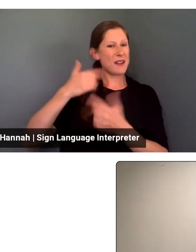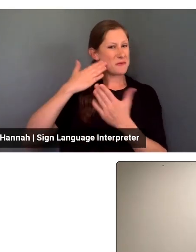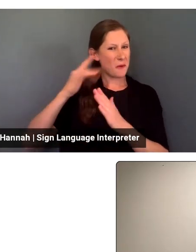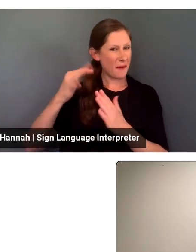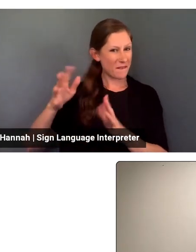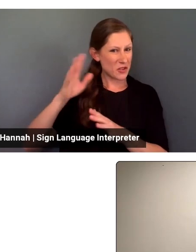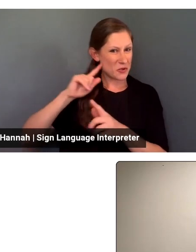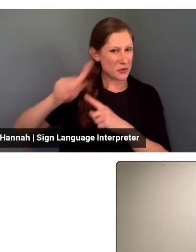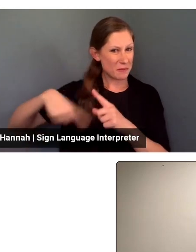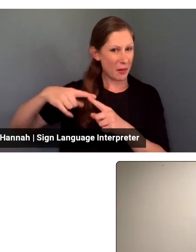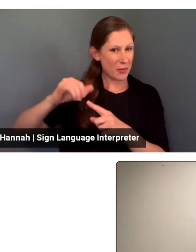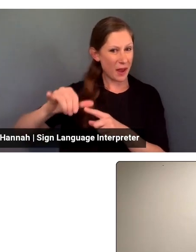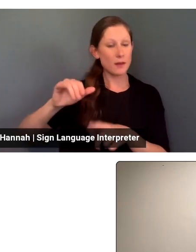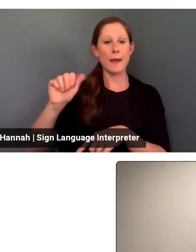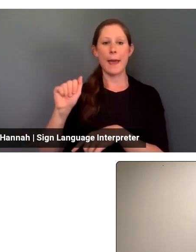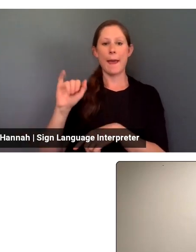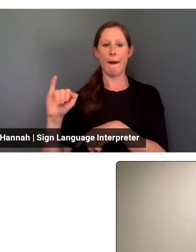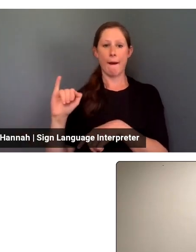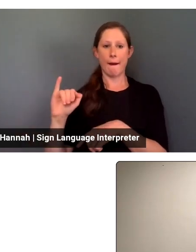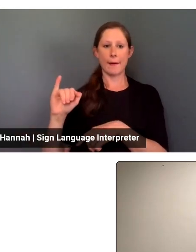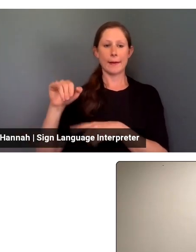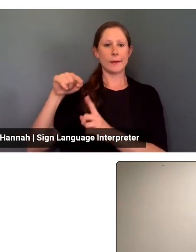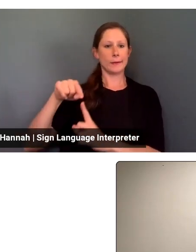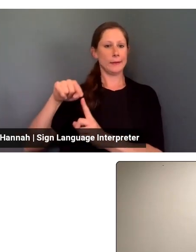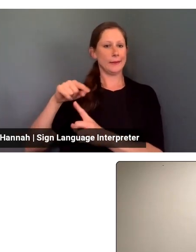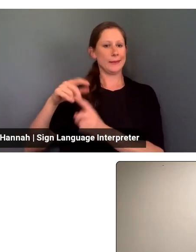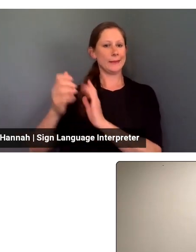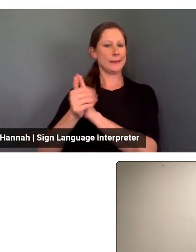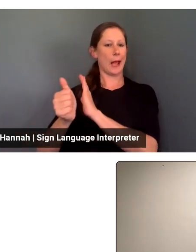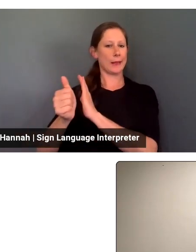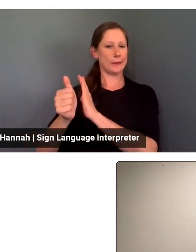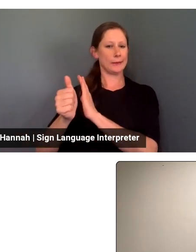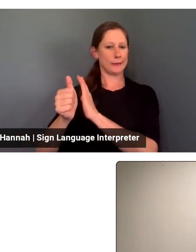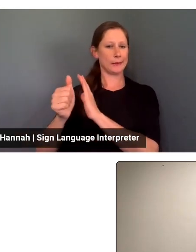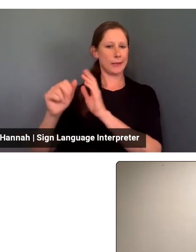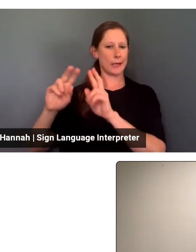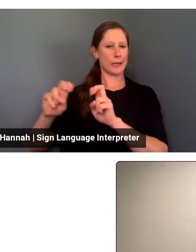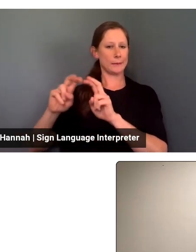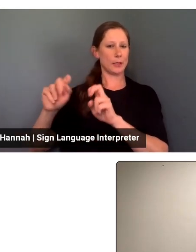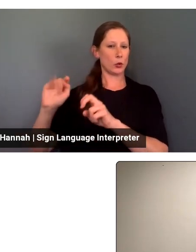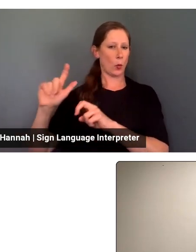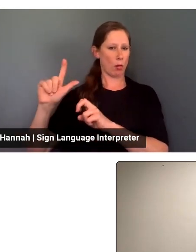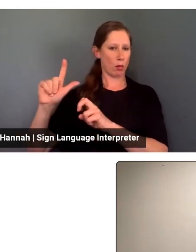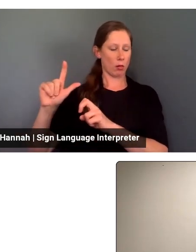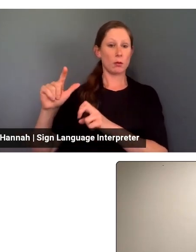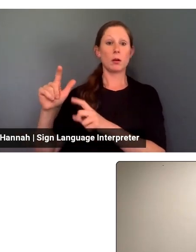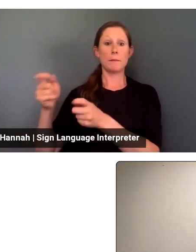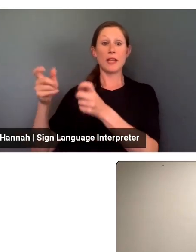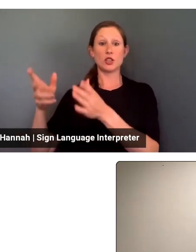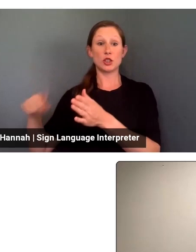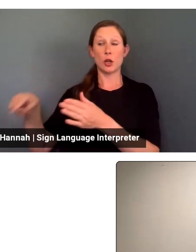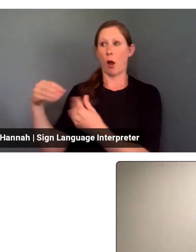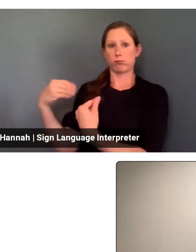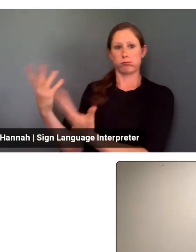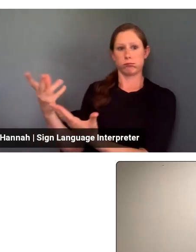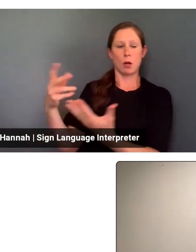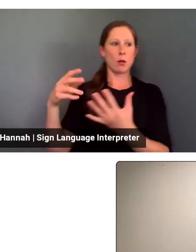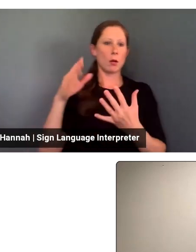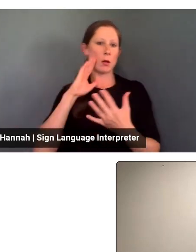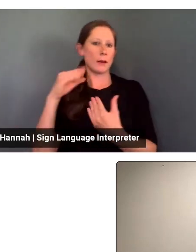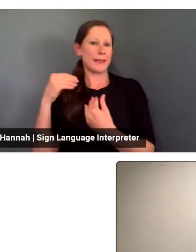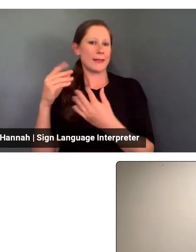AI-driven talent assessment tool that gives managers a signal on their